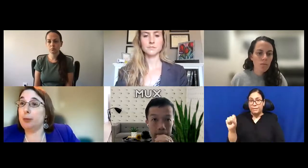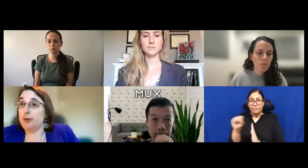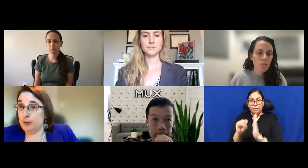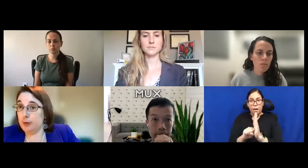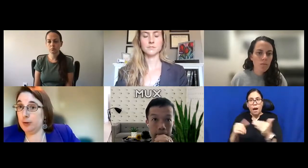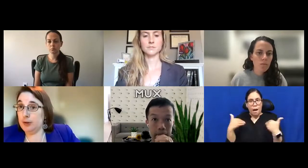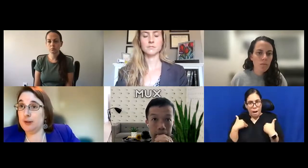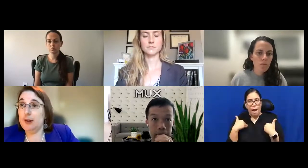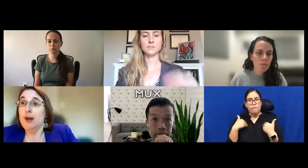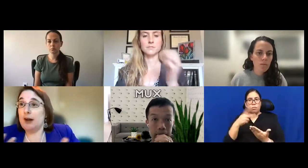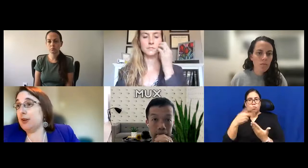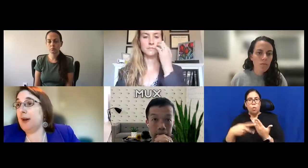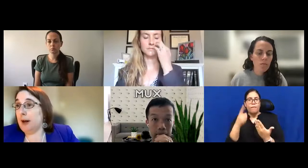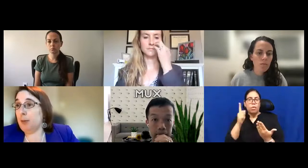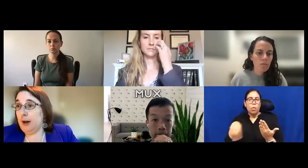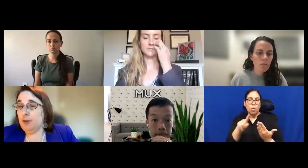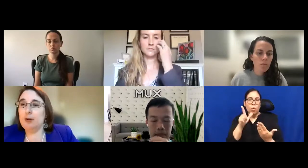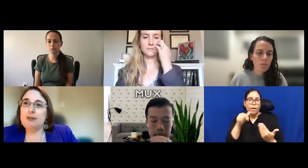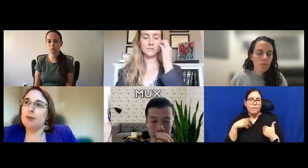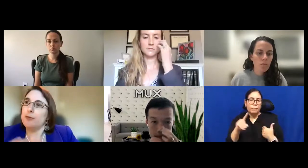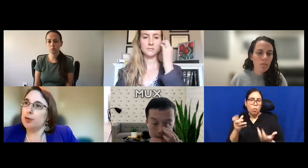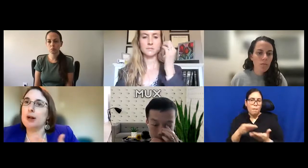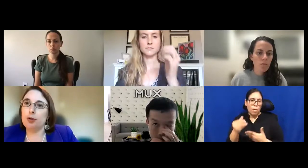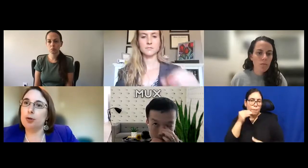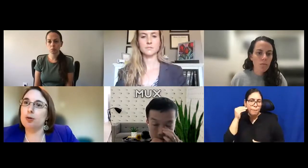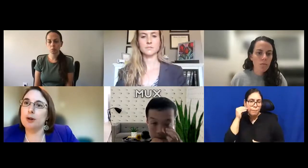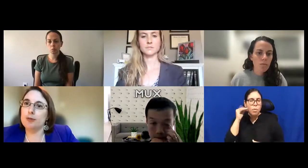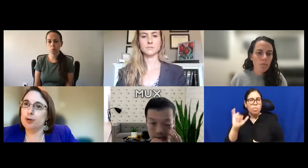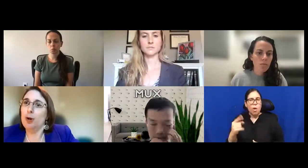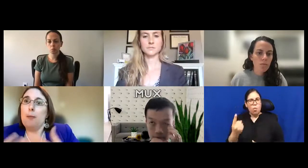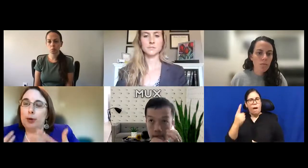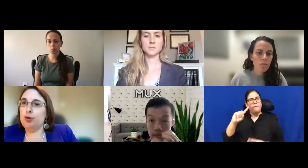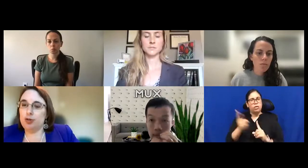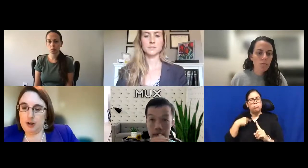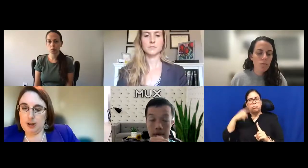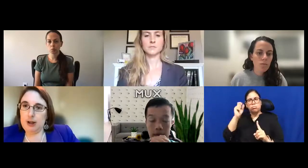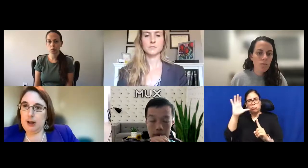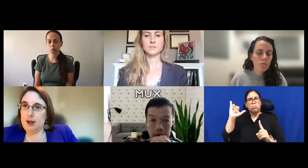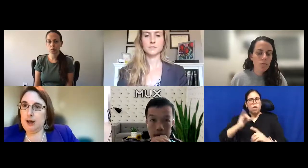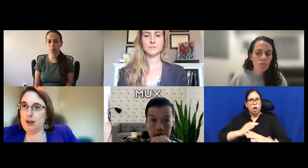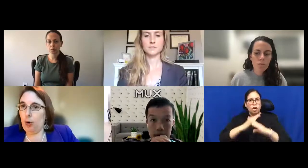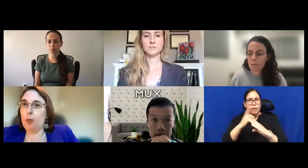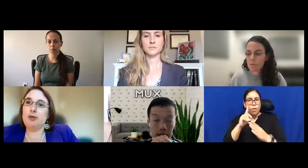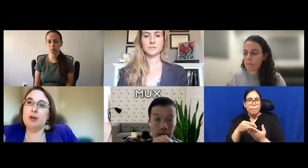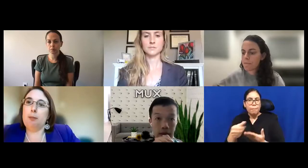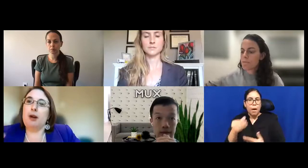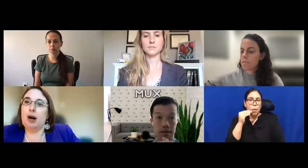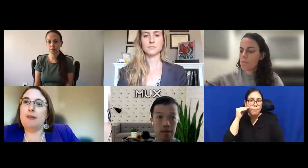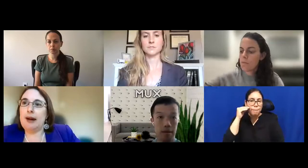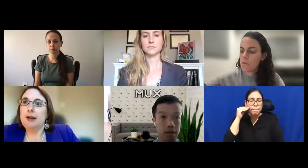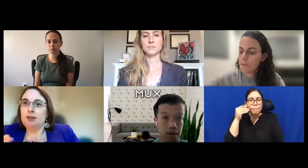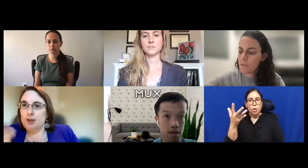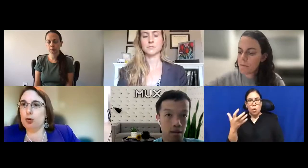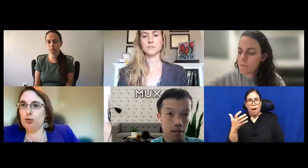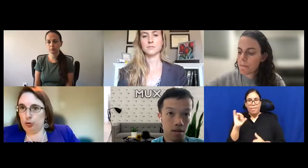for people with disabilities, and that's how I got mine. So that's the first kind of hurdle as far as purchasing a home, is to get beyond